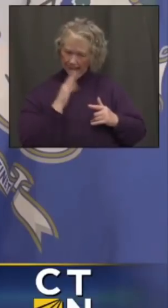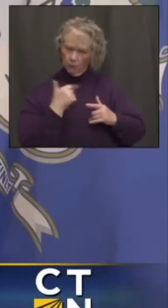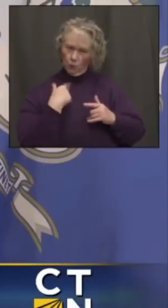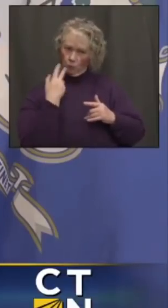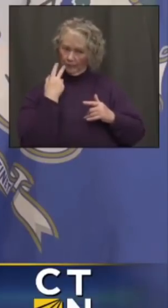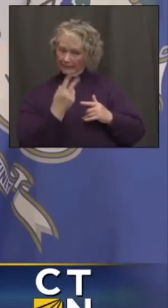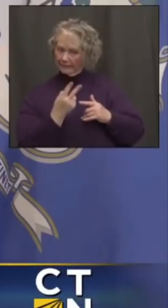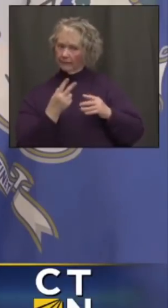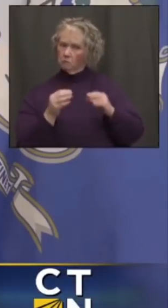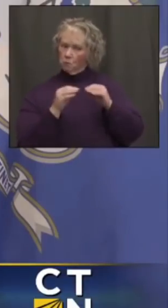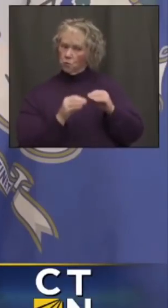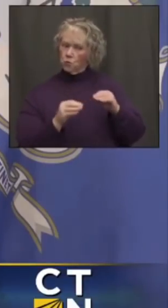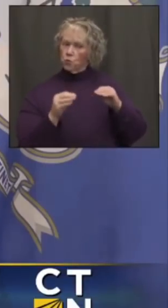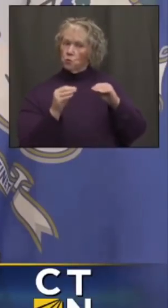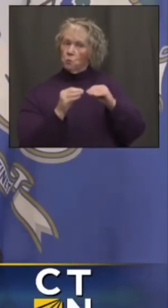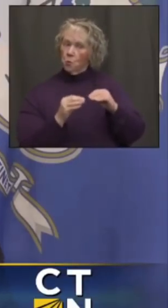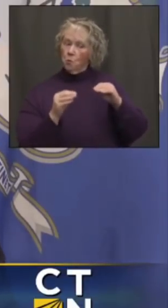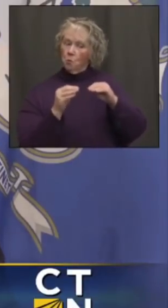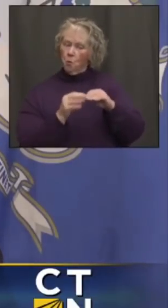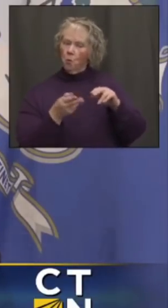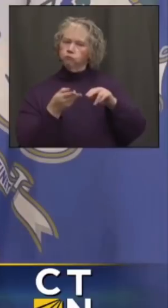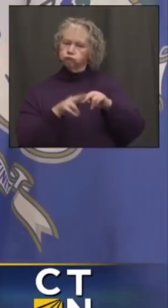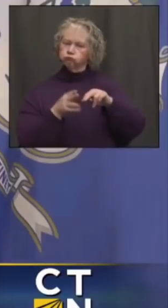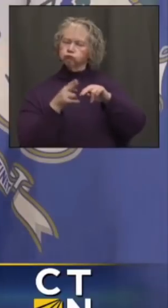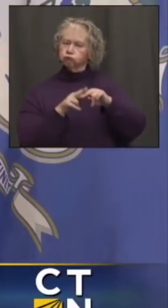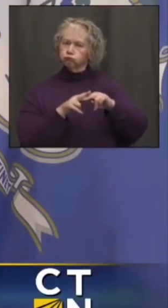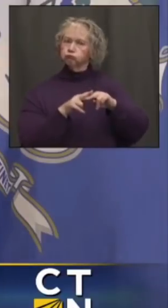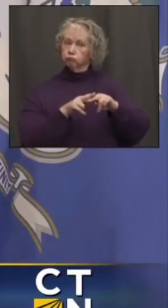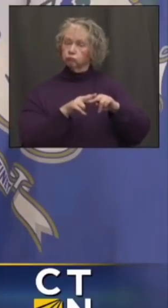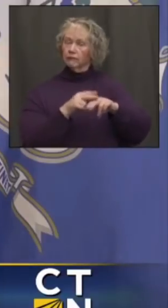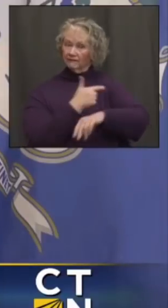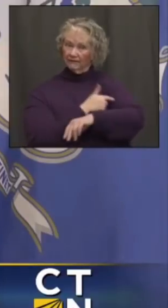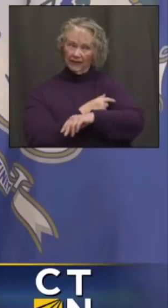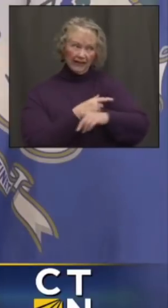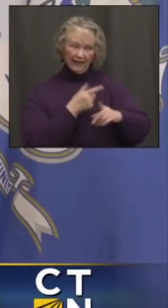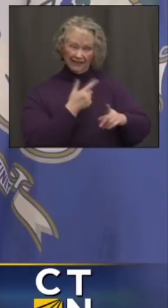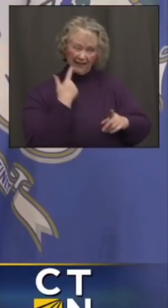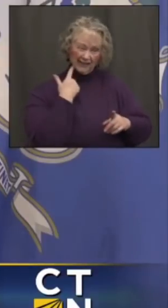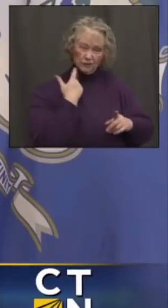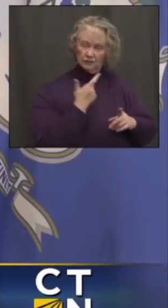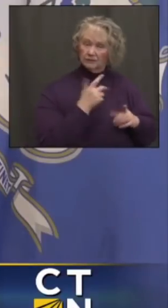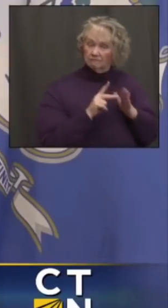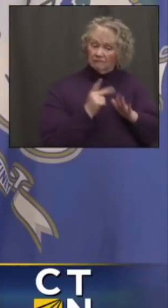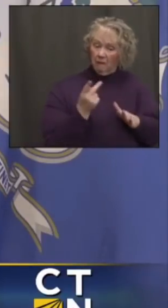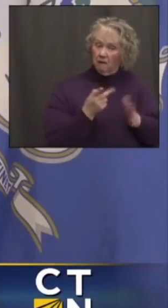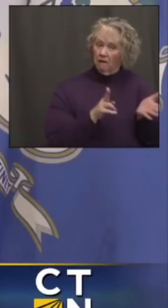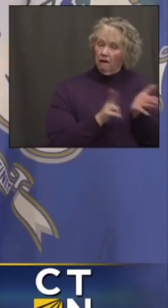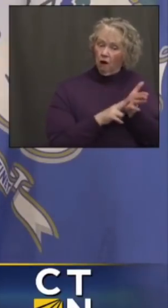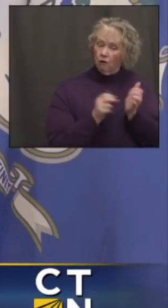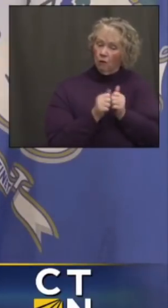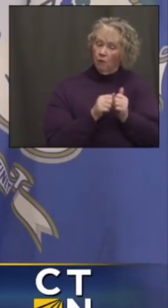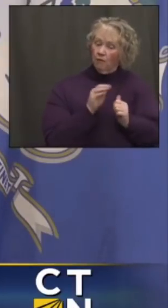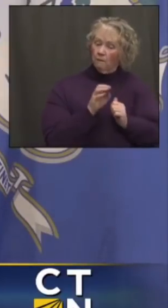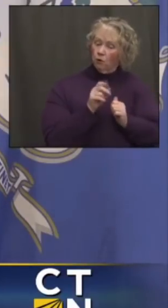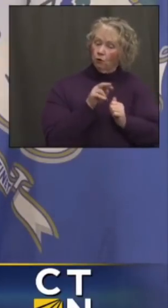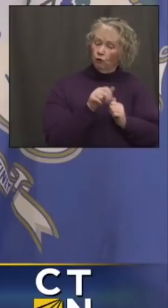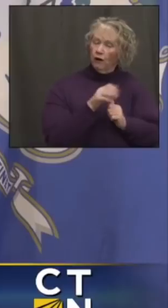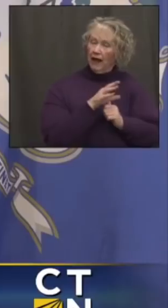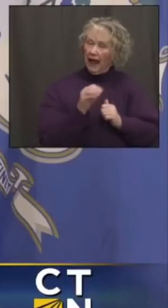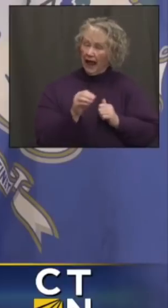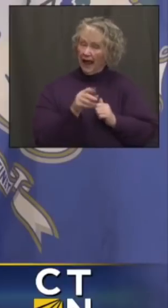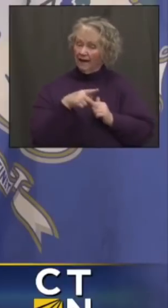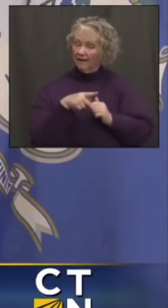just an anomaly? I think it's sustainable, Paz. Listening to Zients talk, this is the beginning of a trend where